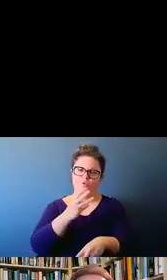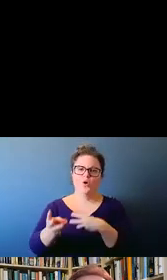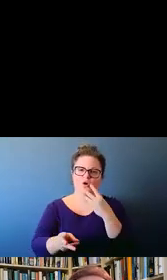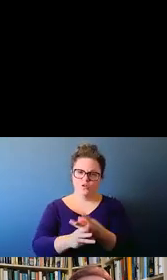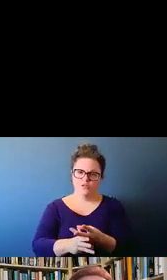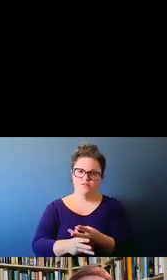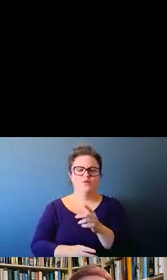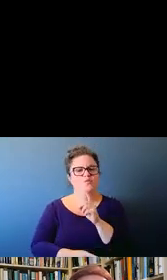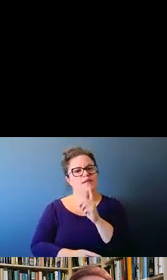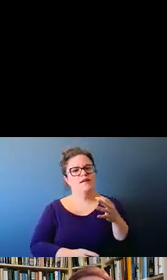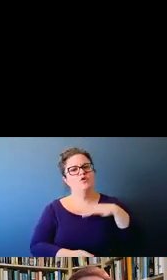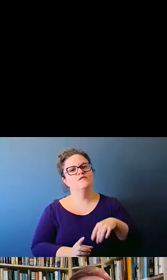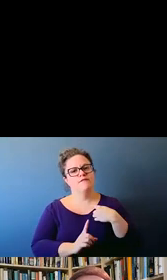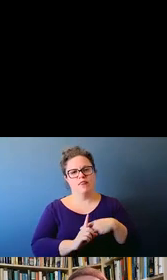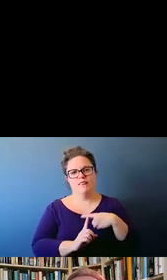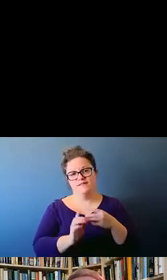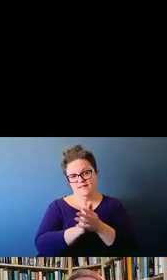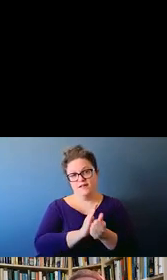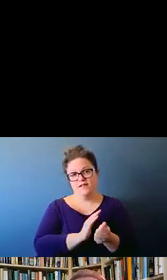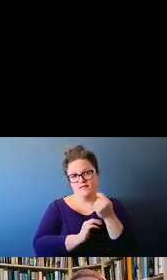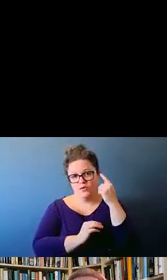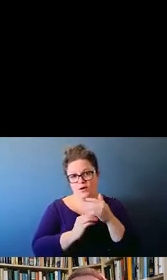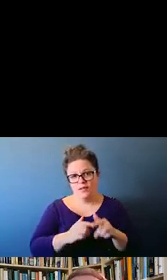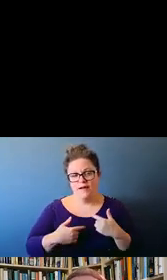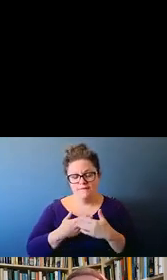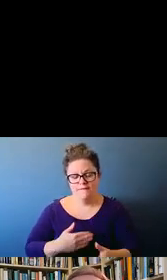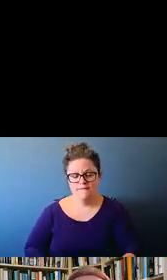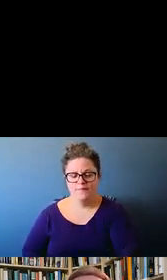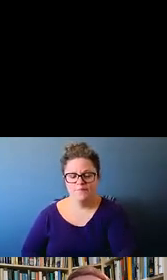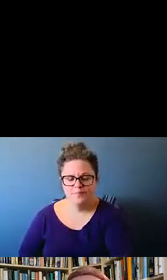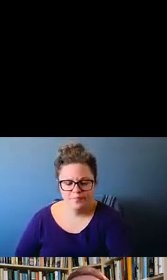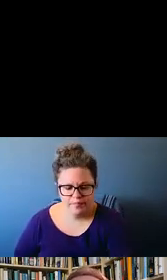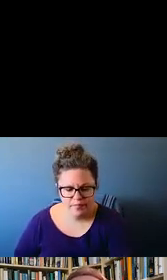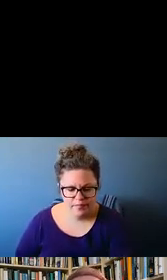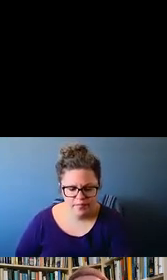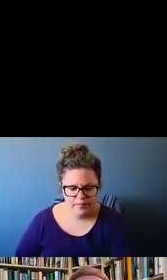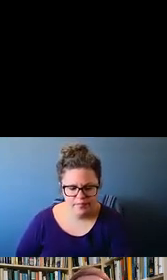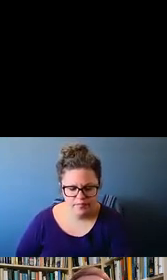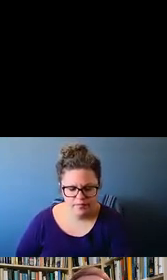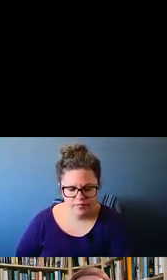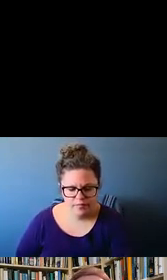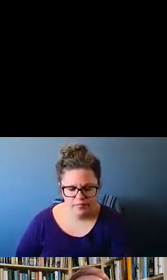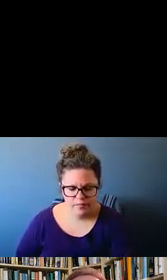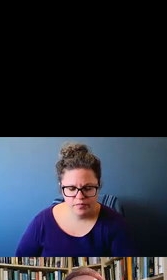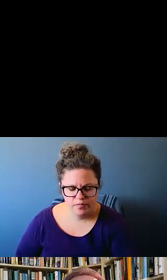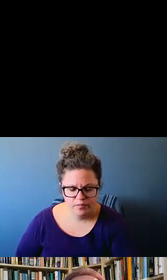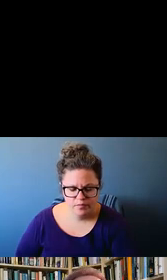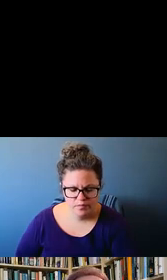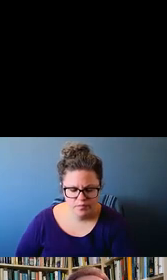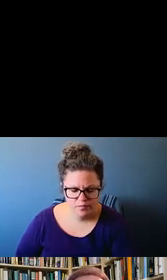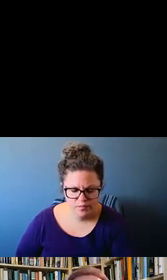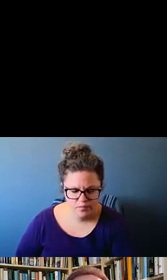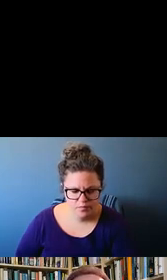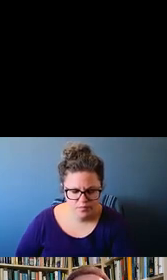a very useful skill for life. More than that, and often more importantly, will help you to become a better and more